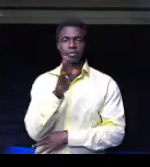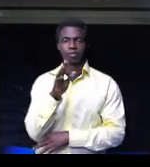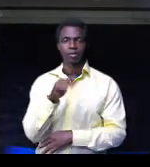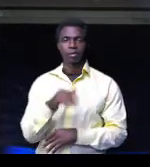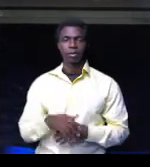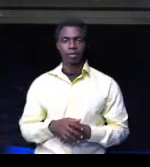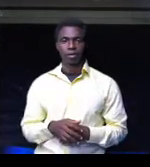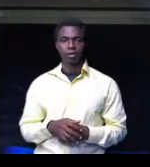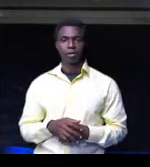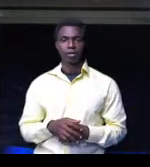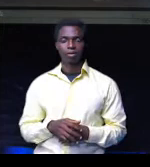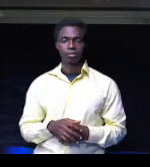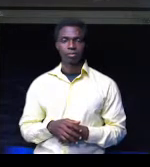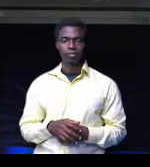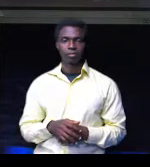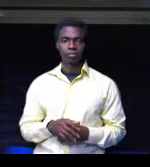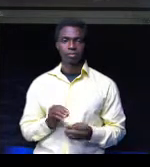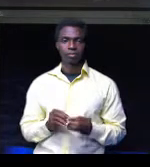Cauliflower.